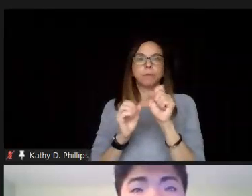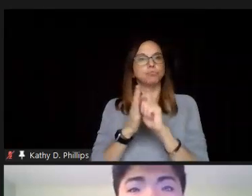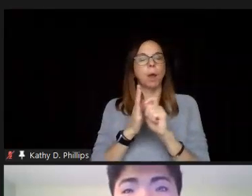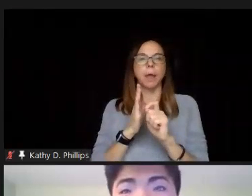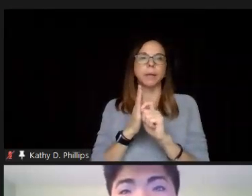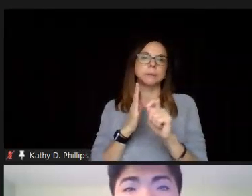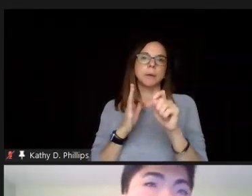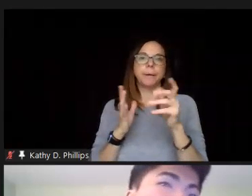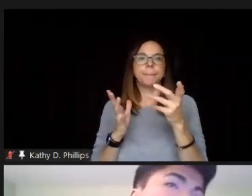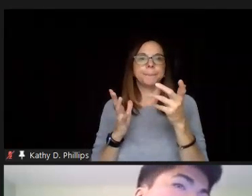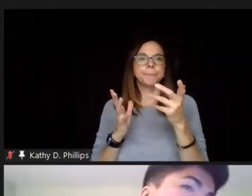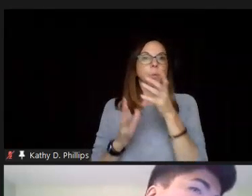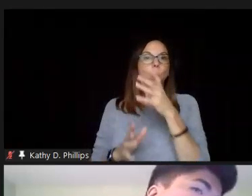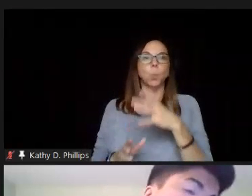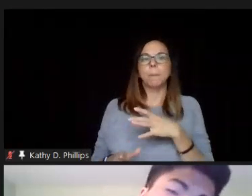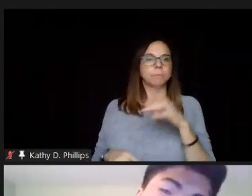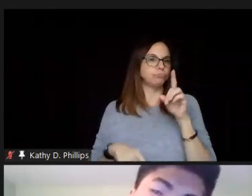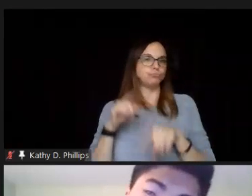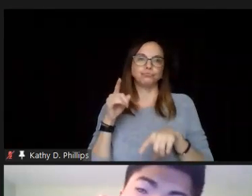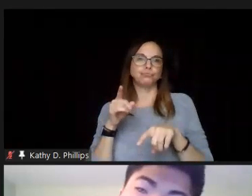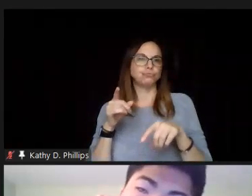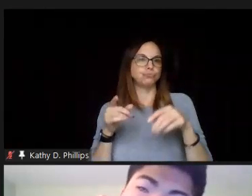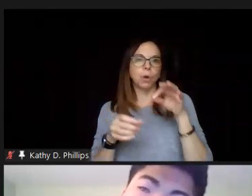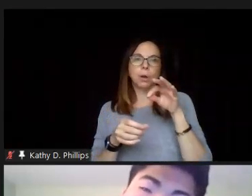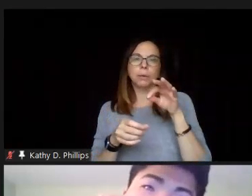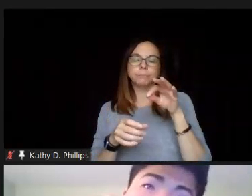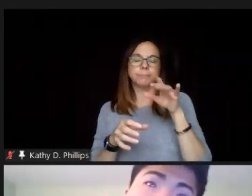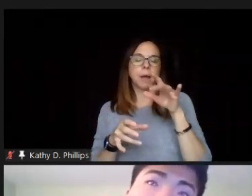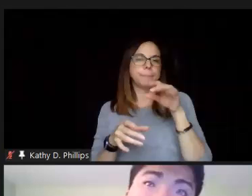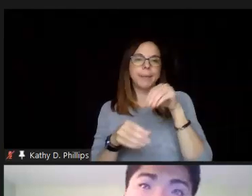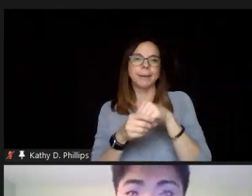write how women were not allowed to hold public office.